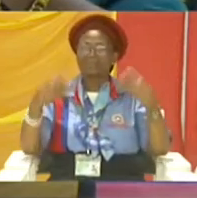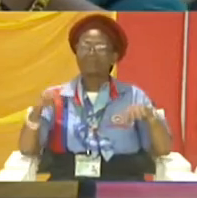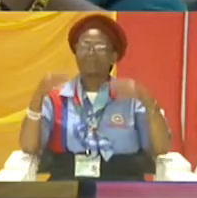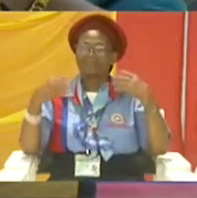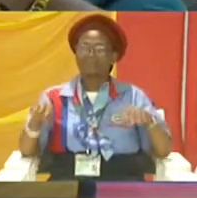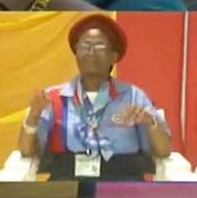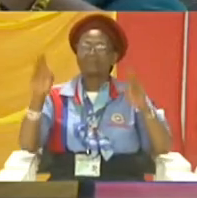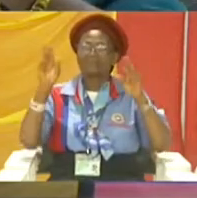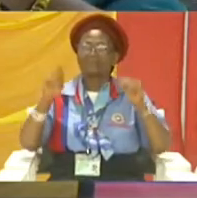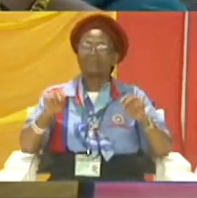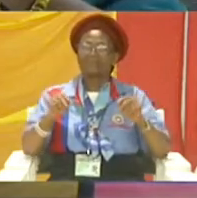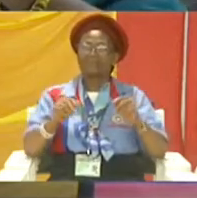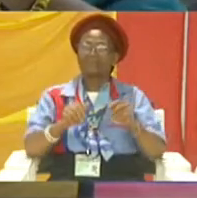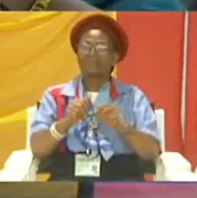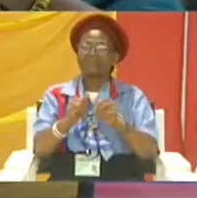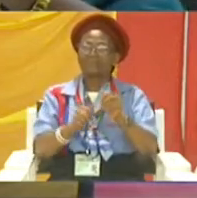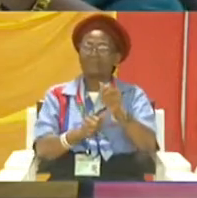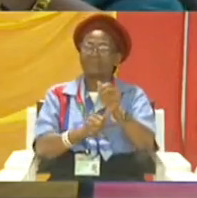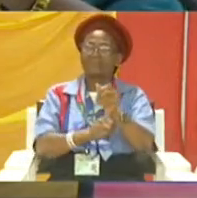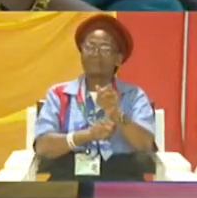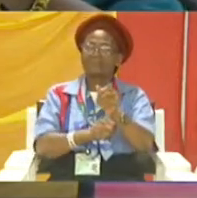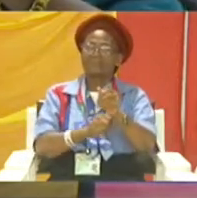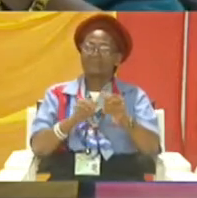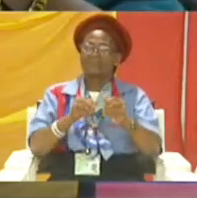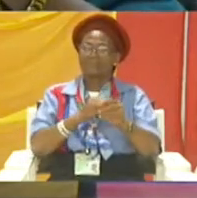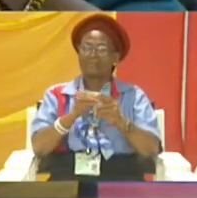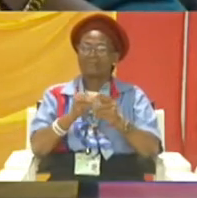looking back. It's